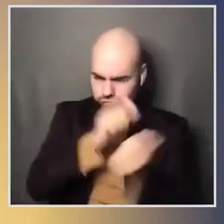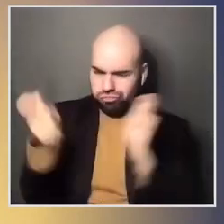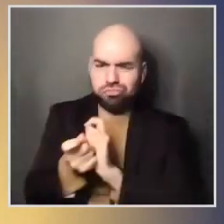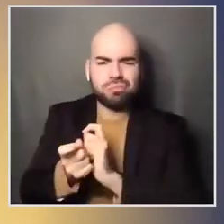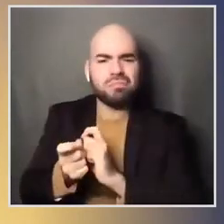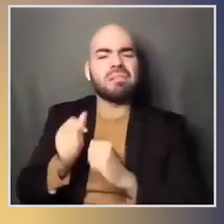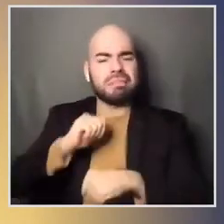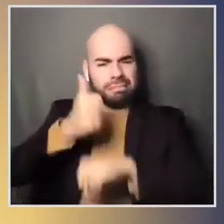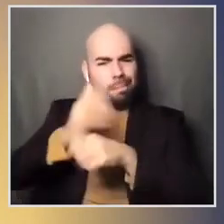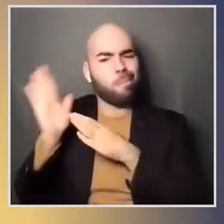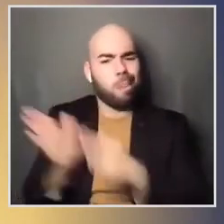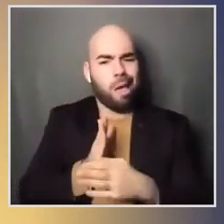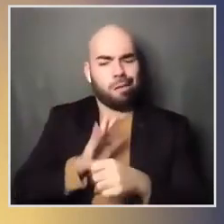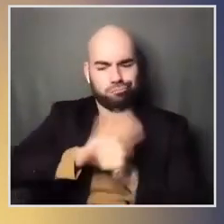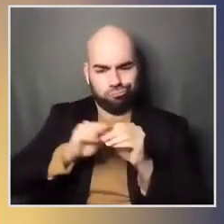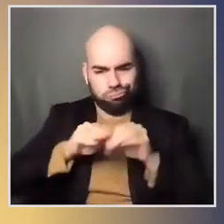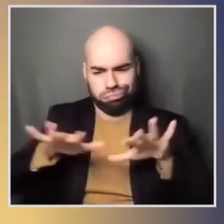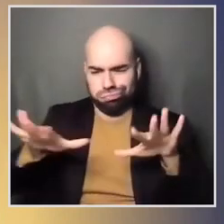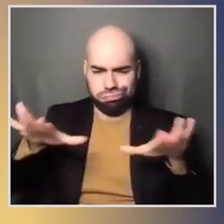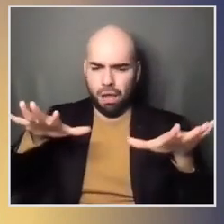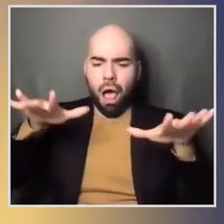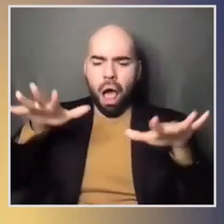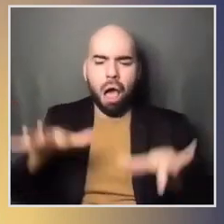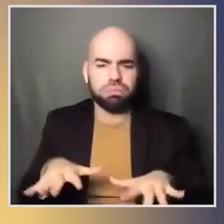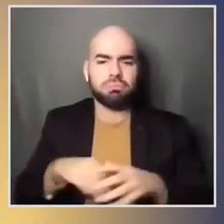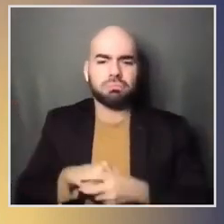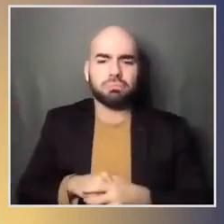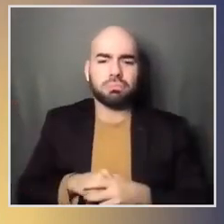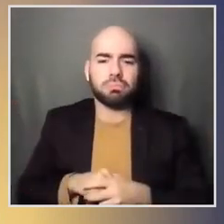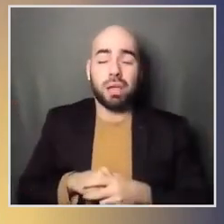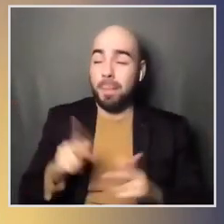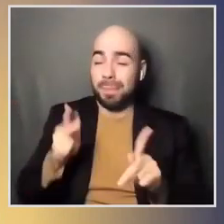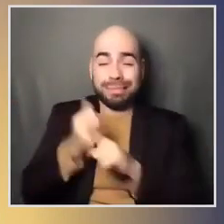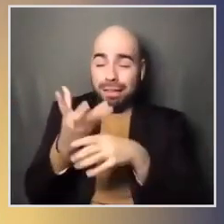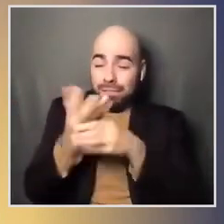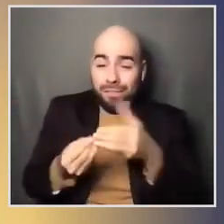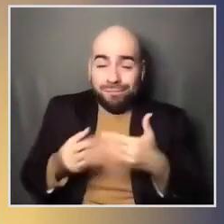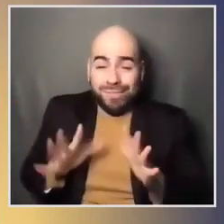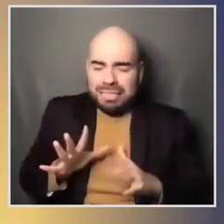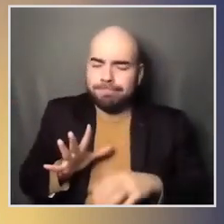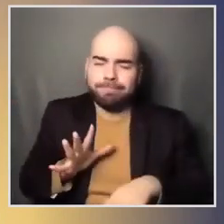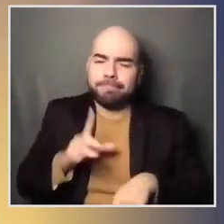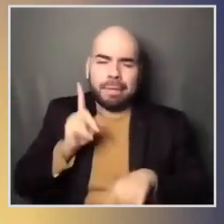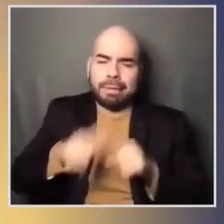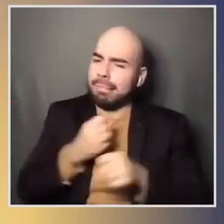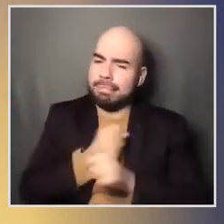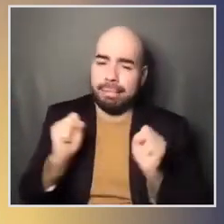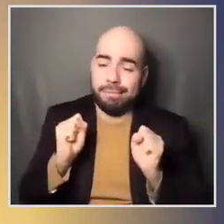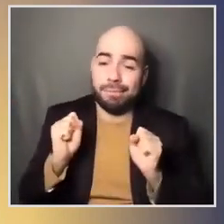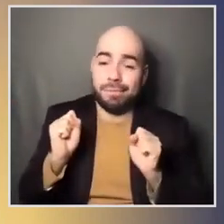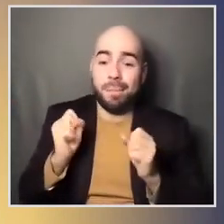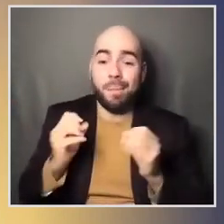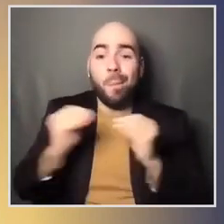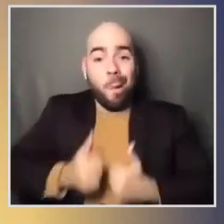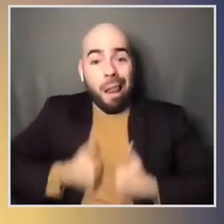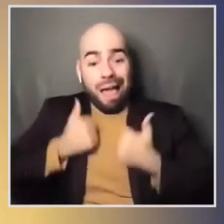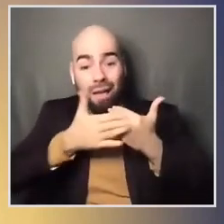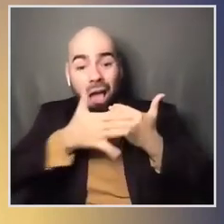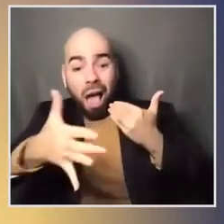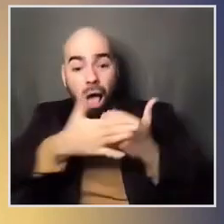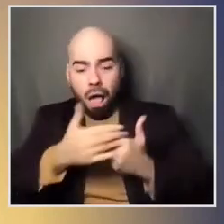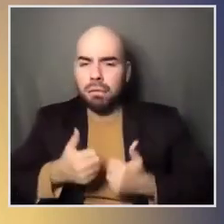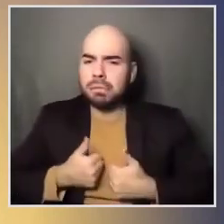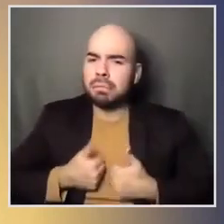lost. Any of those have been lost, but we can save a lot of lives in the months ahead. Senator Harris and